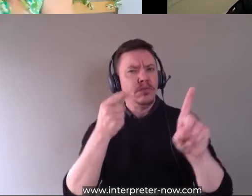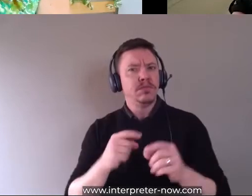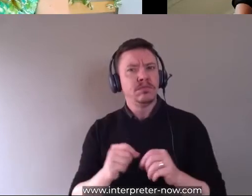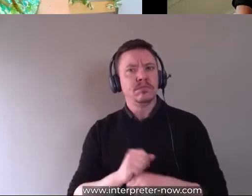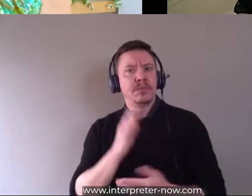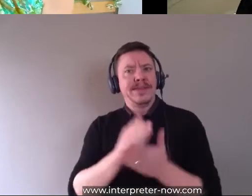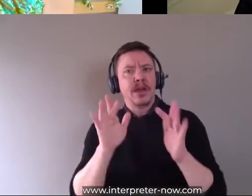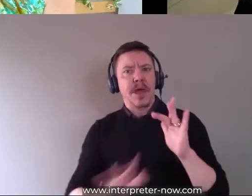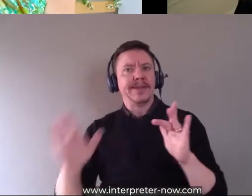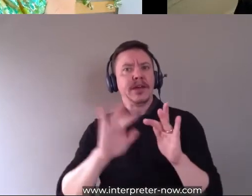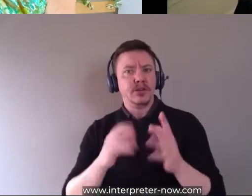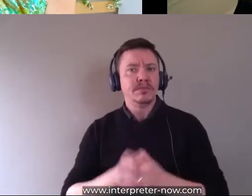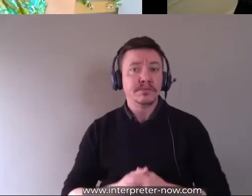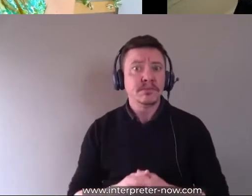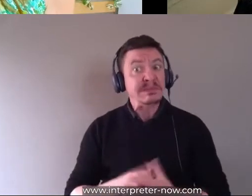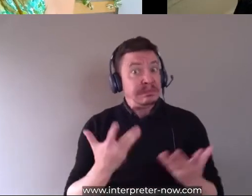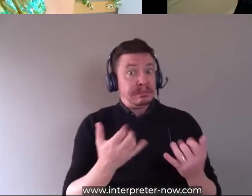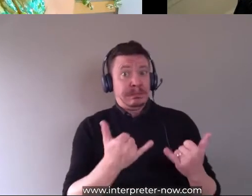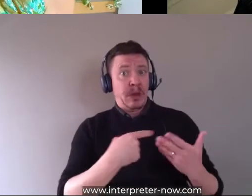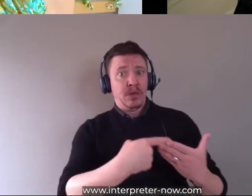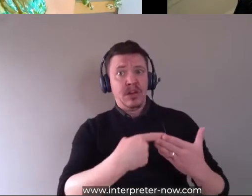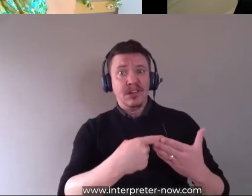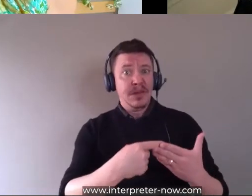Caitlin, let's talk about